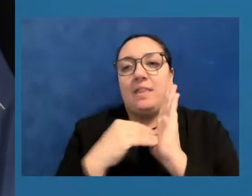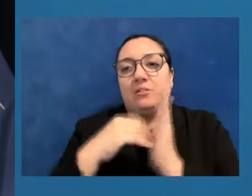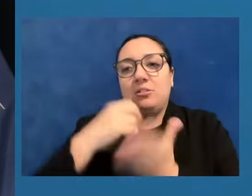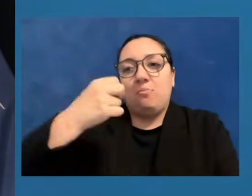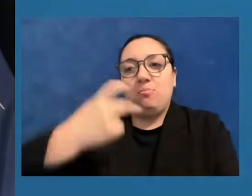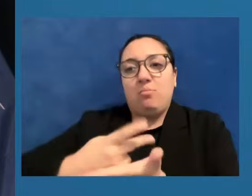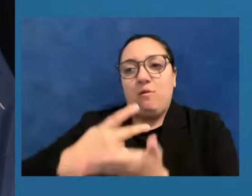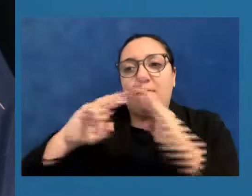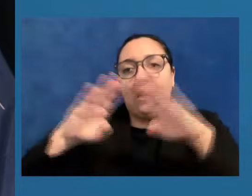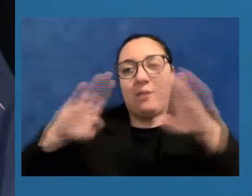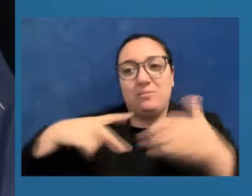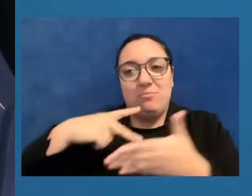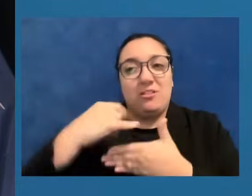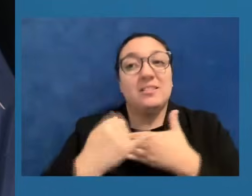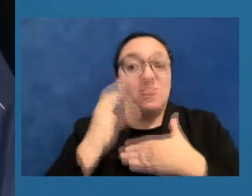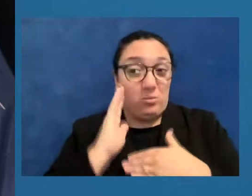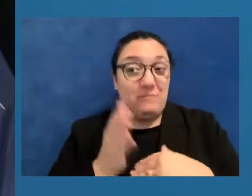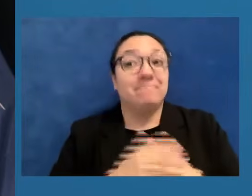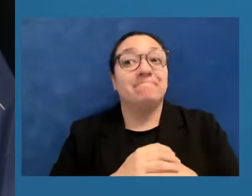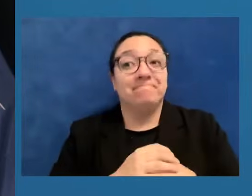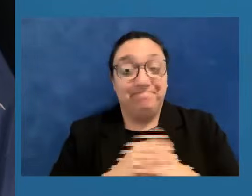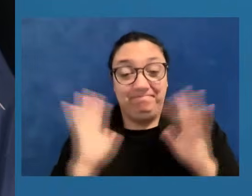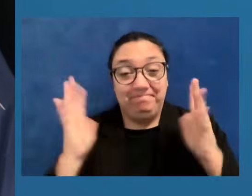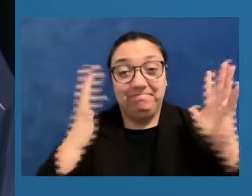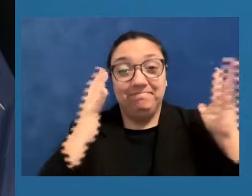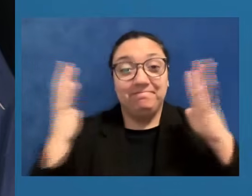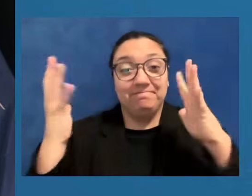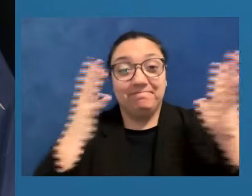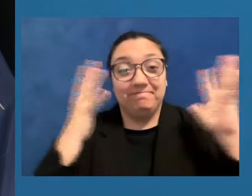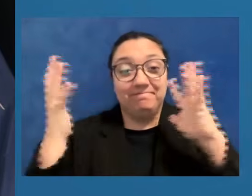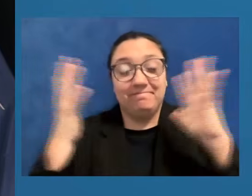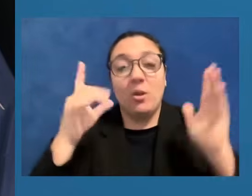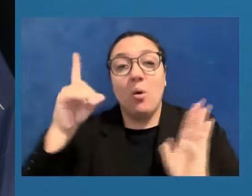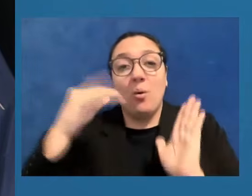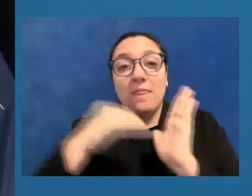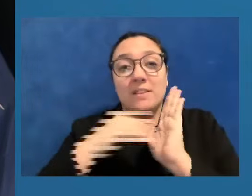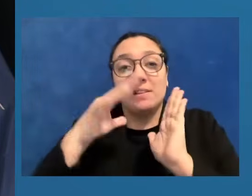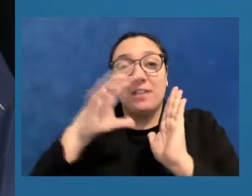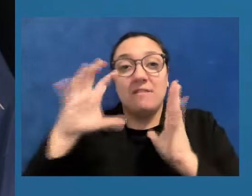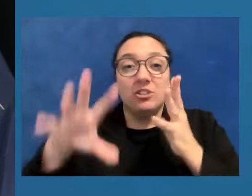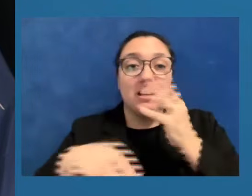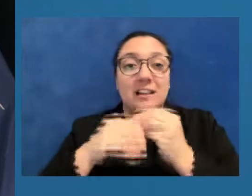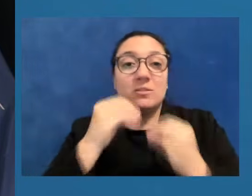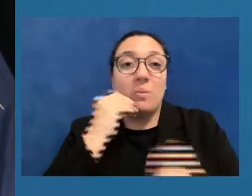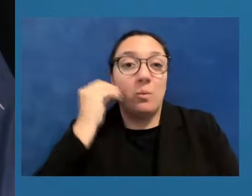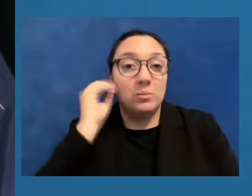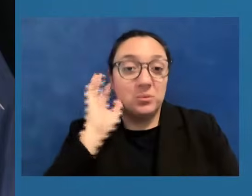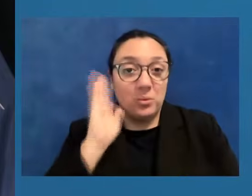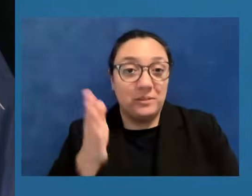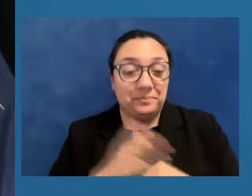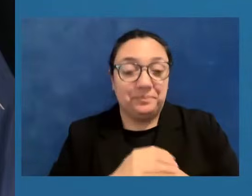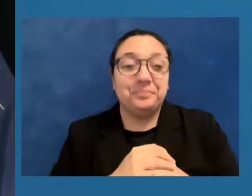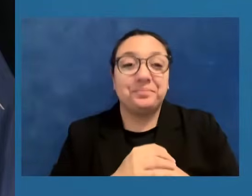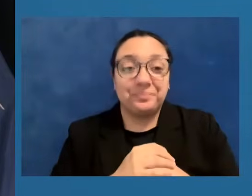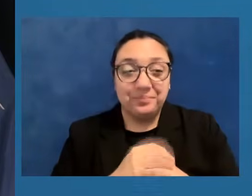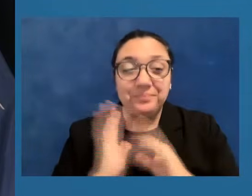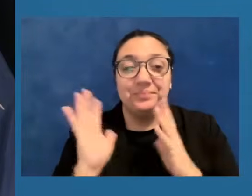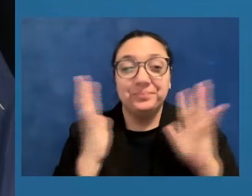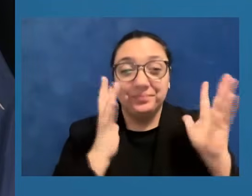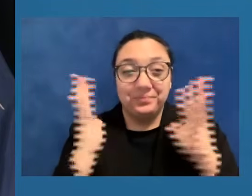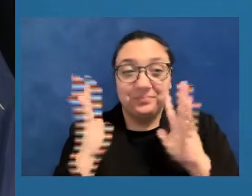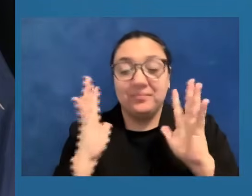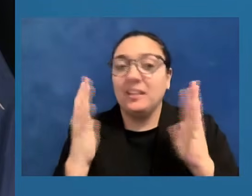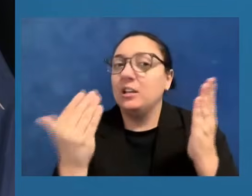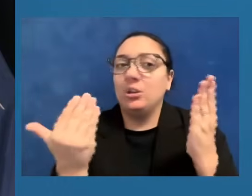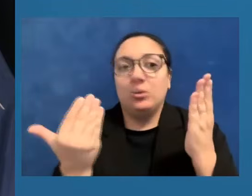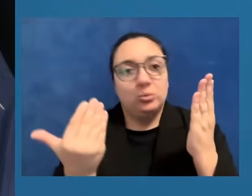Isn't that extraordinary? Unlock 1,500 additional homes. My friends, it's a whole new era.